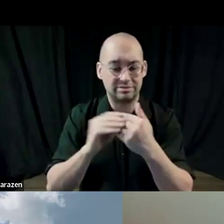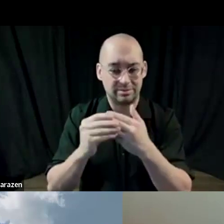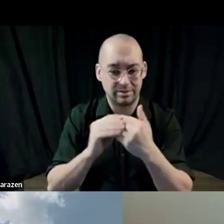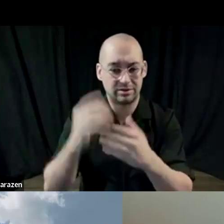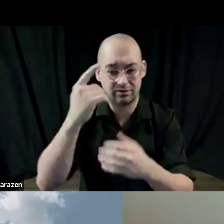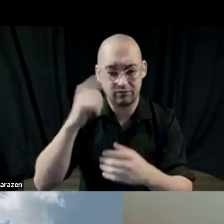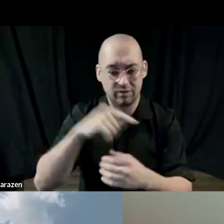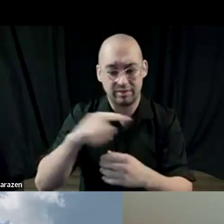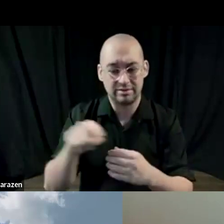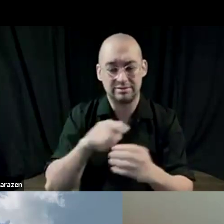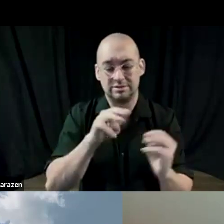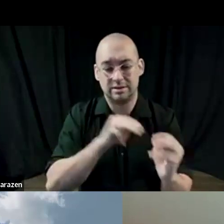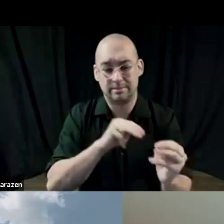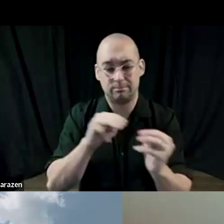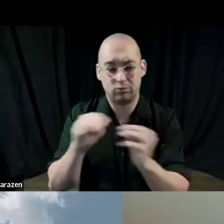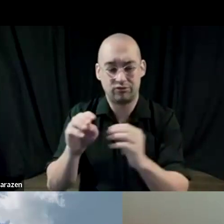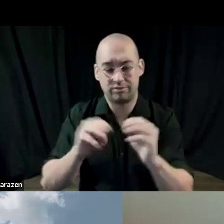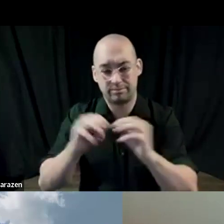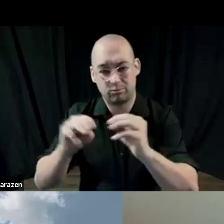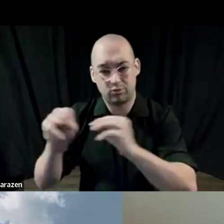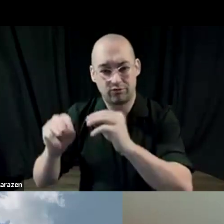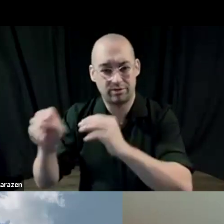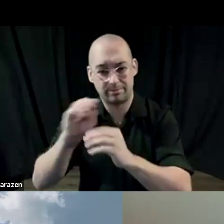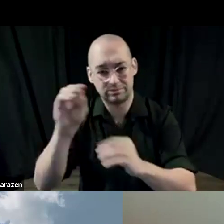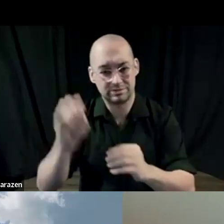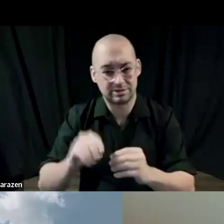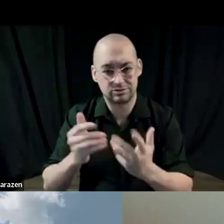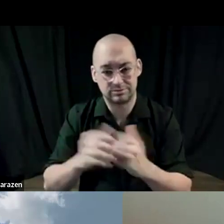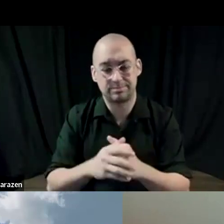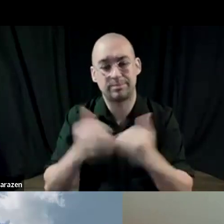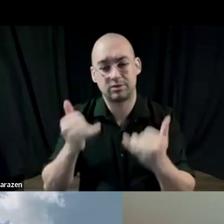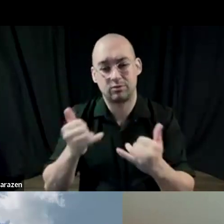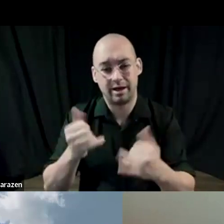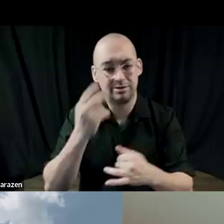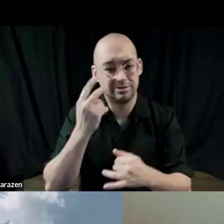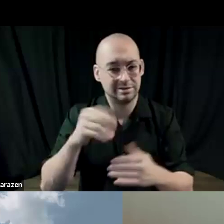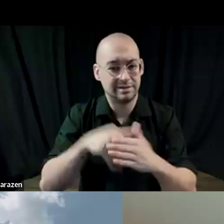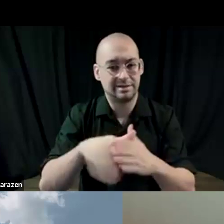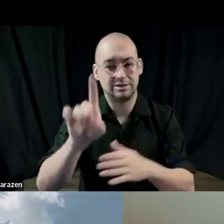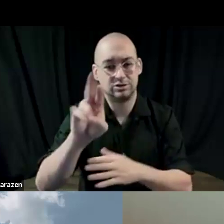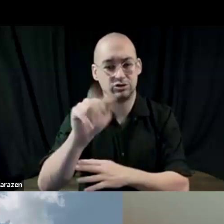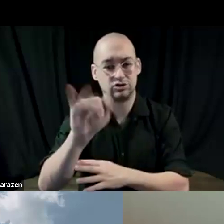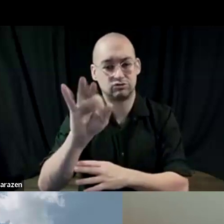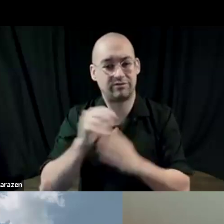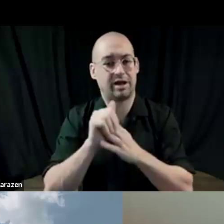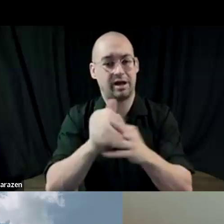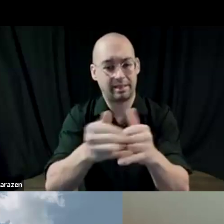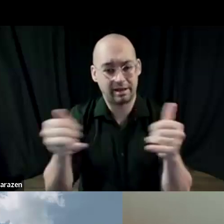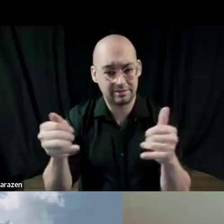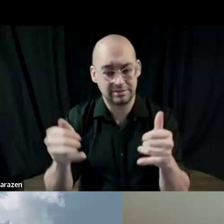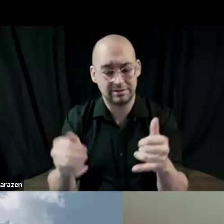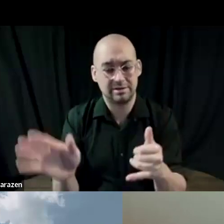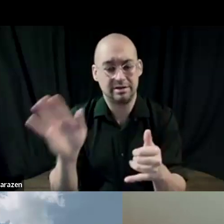those to move around the percentages. So right now, what you see in the draft guidelines, which really